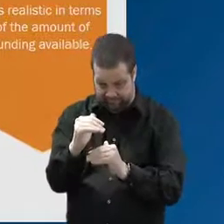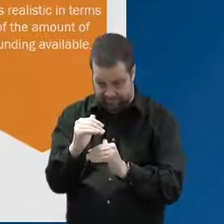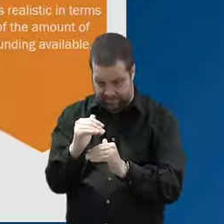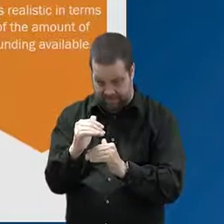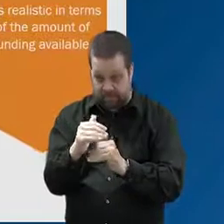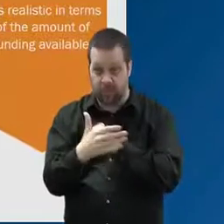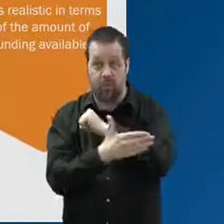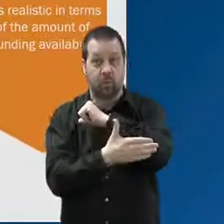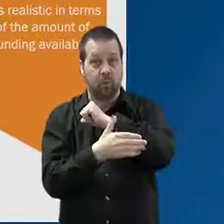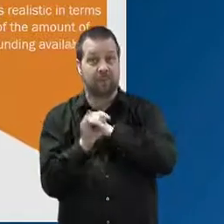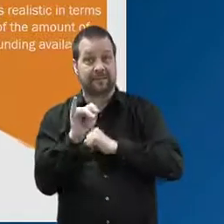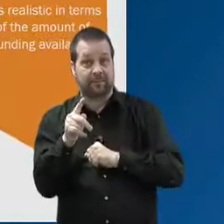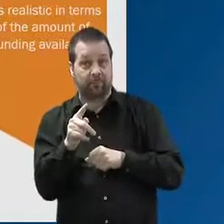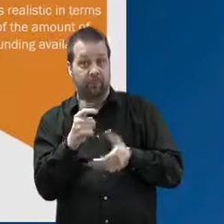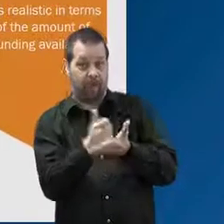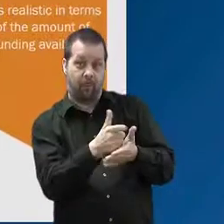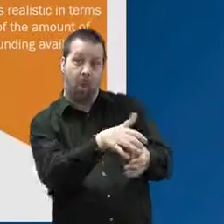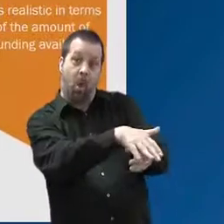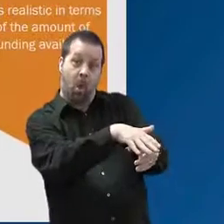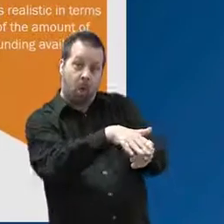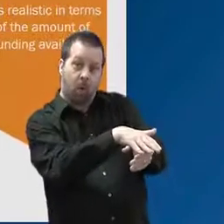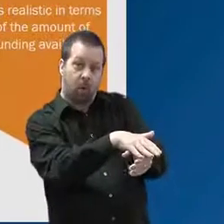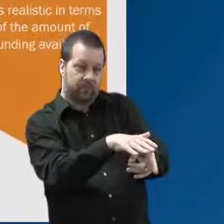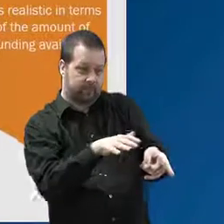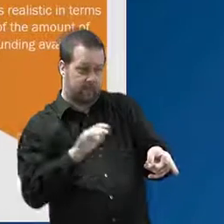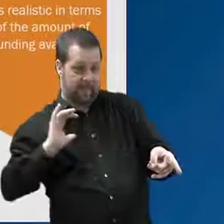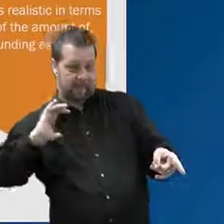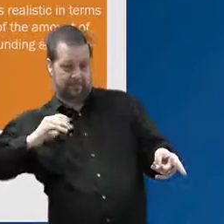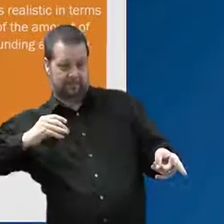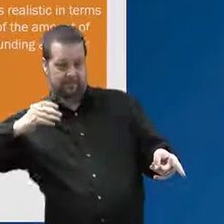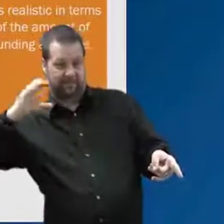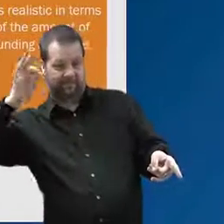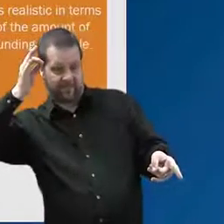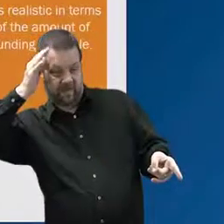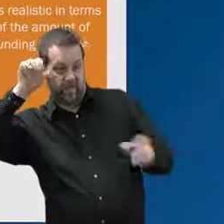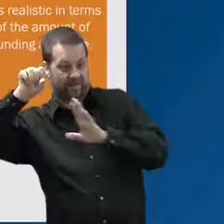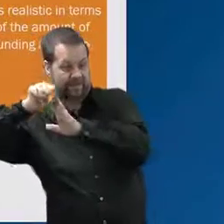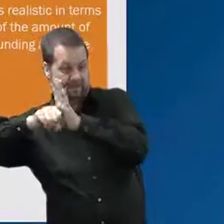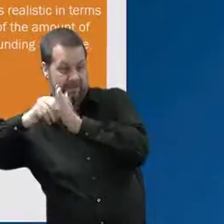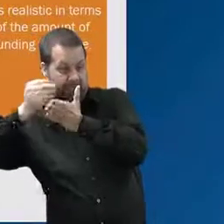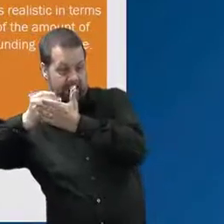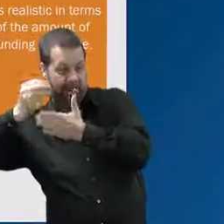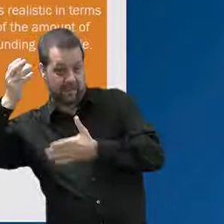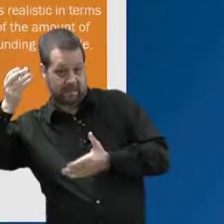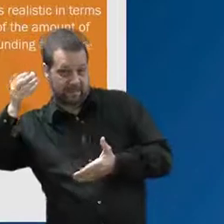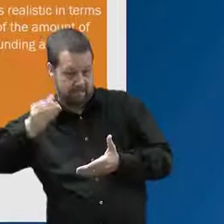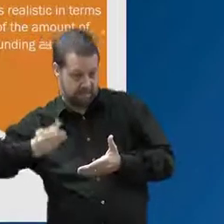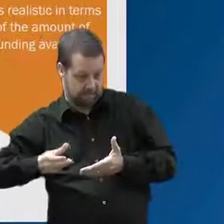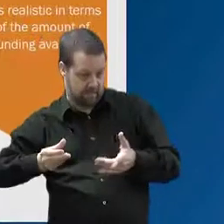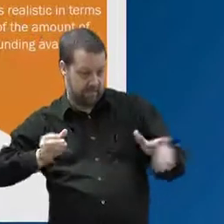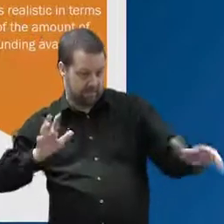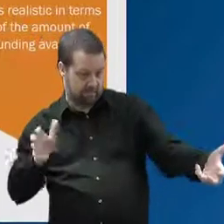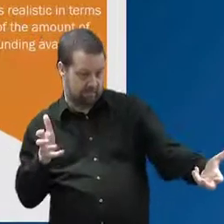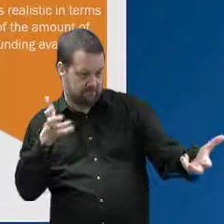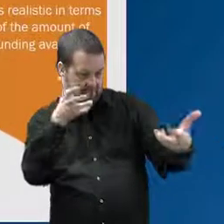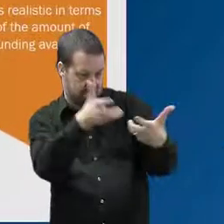assess the funding requirements to match those of the federal and state government and their capacity to meet